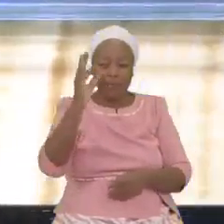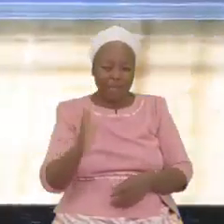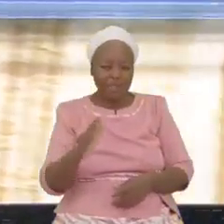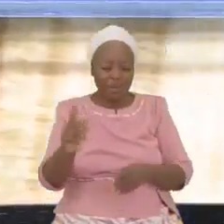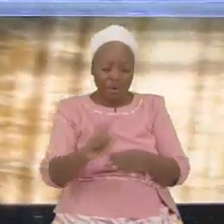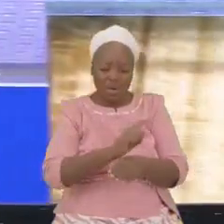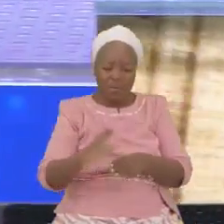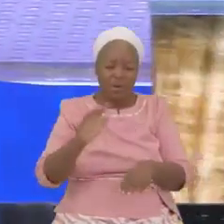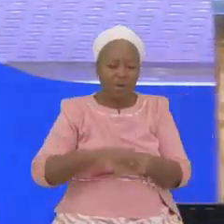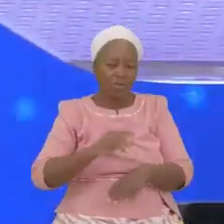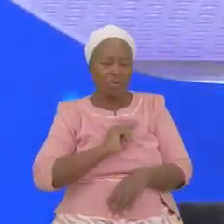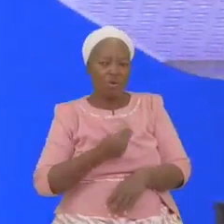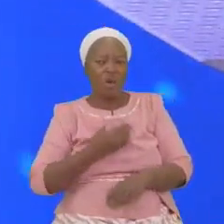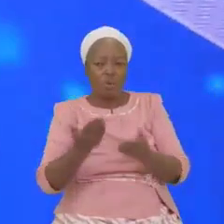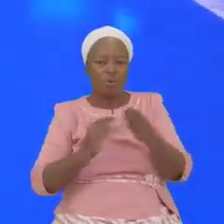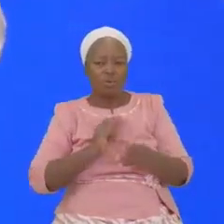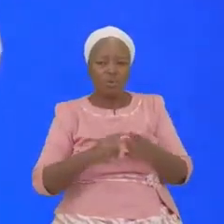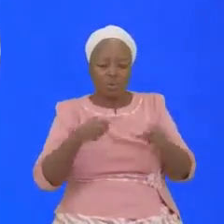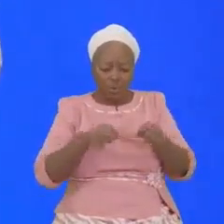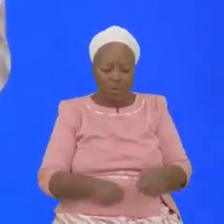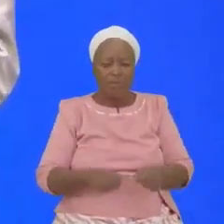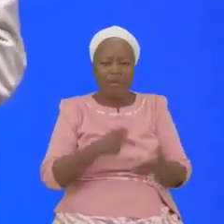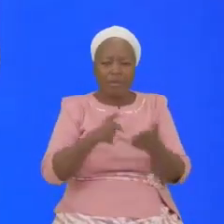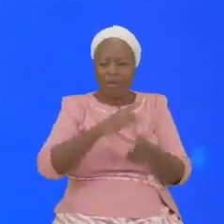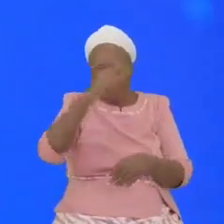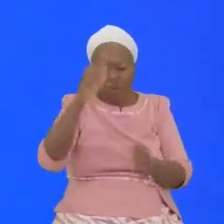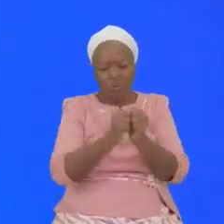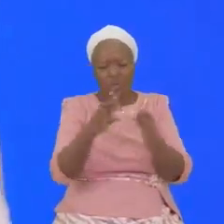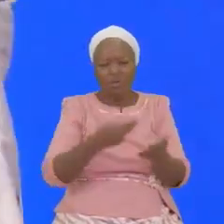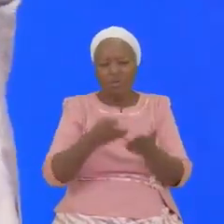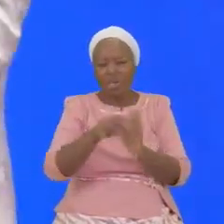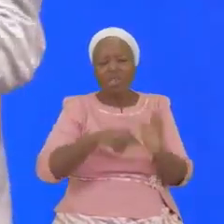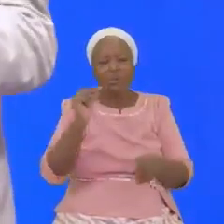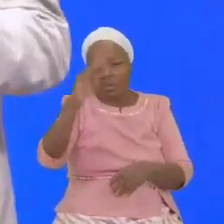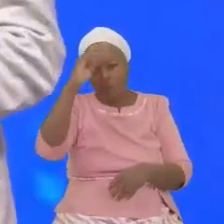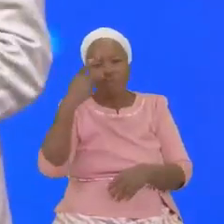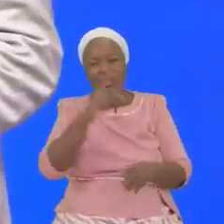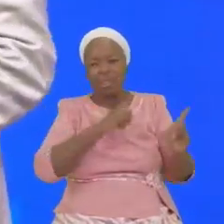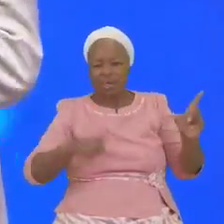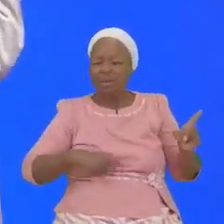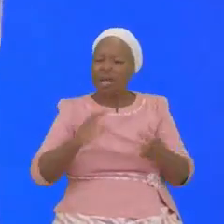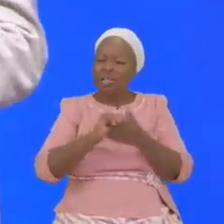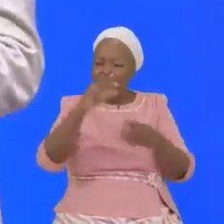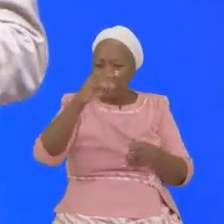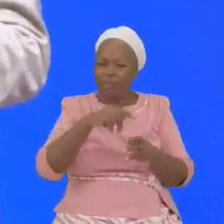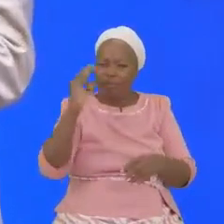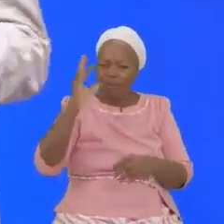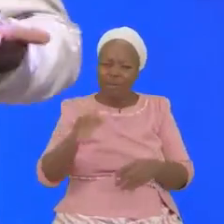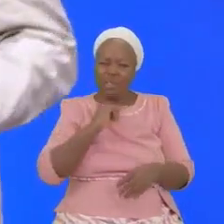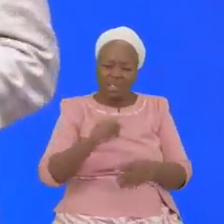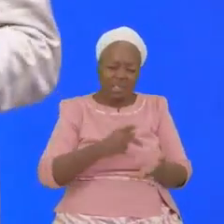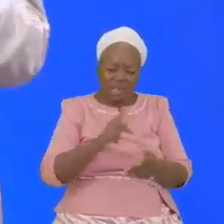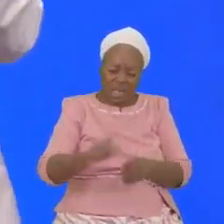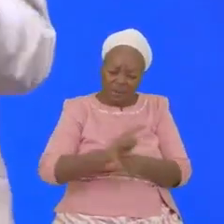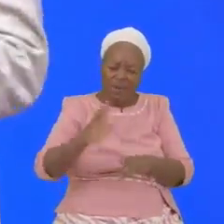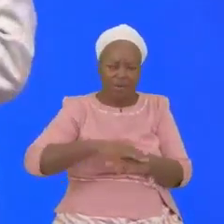and he wants us to remain pure, because without holiness no man shall see the Lord, is laboring on us to be pure and holy and